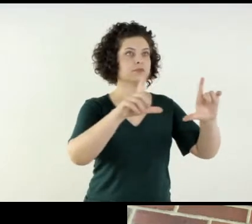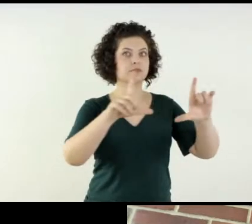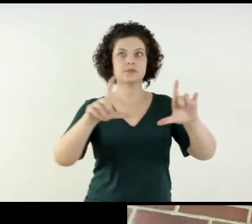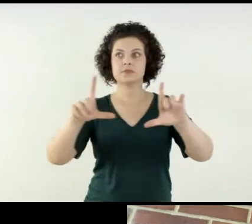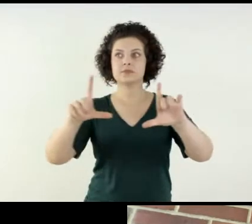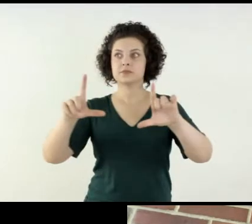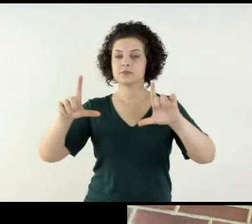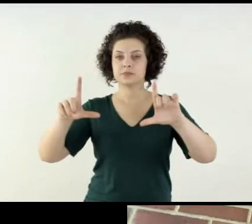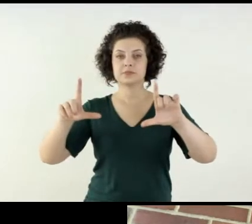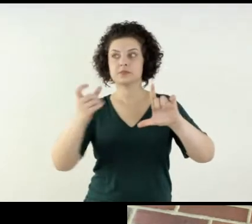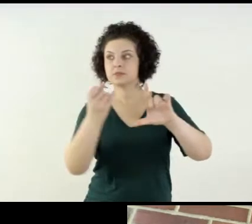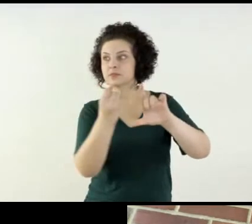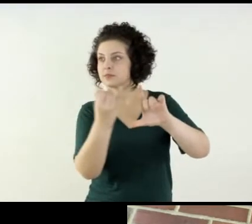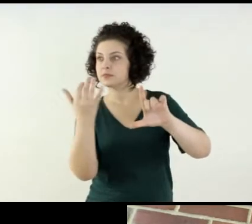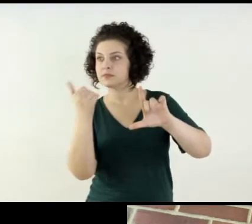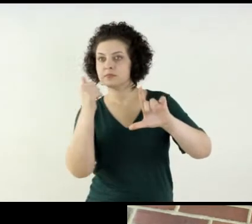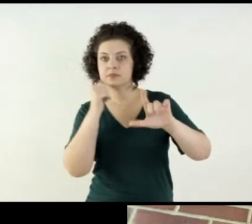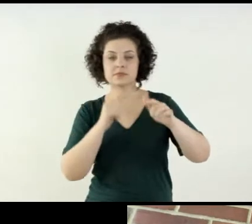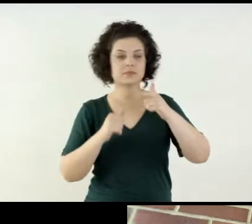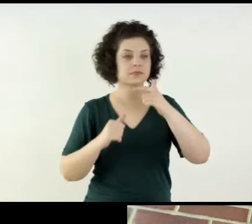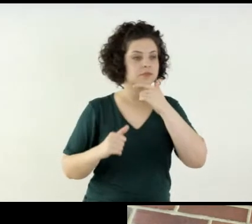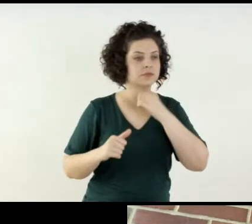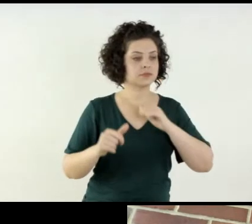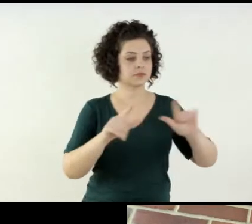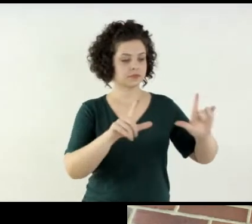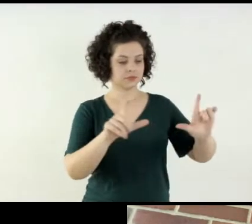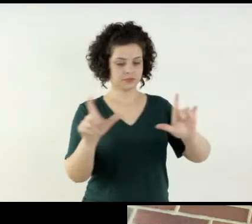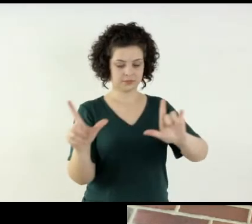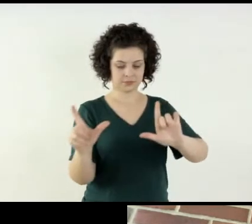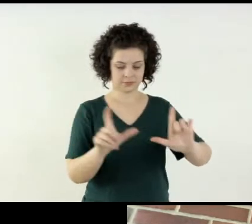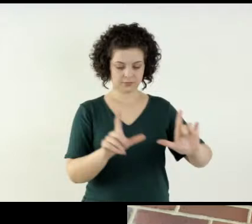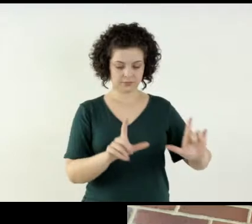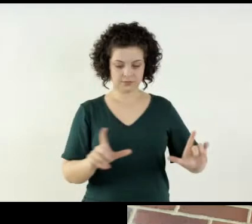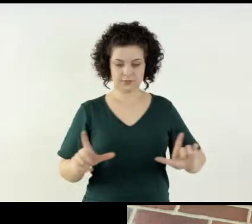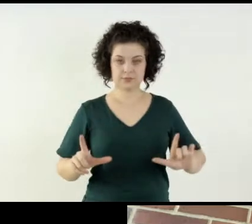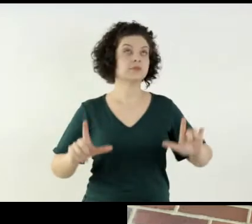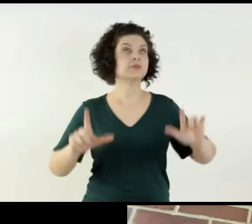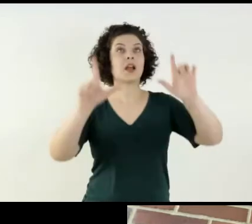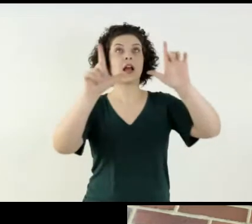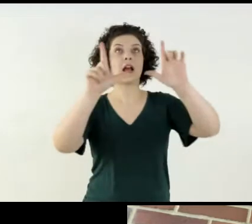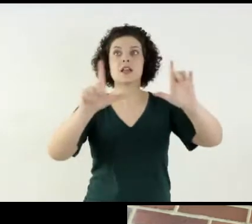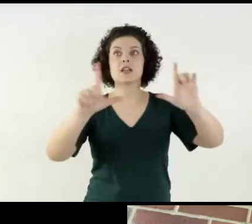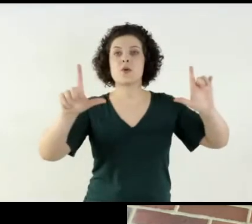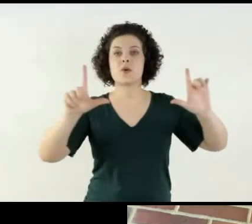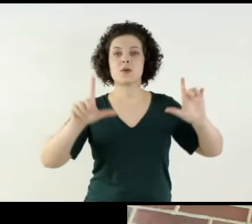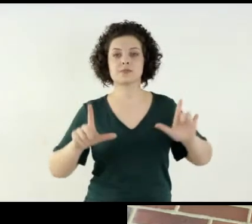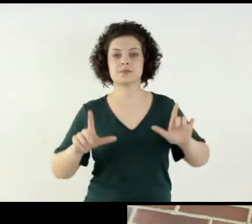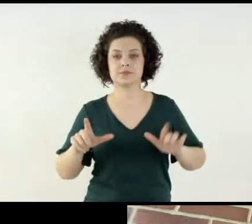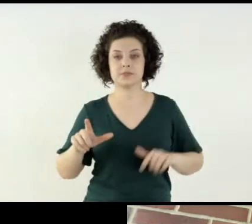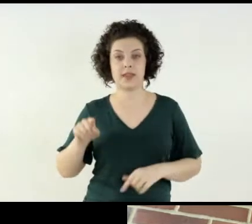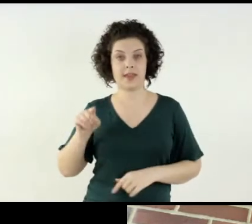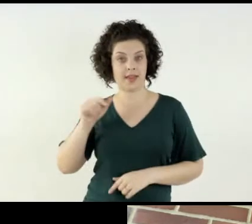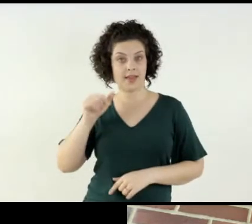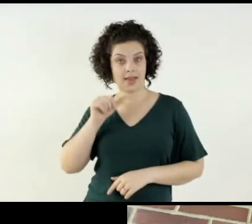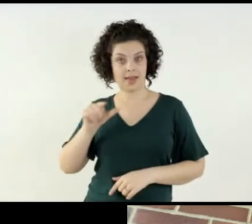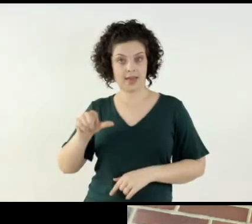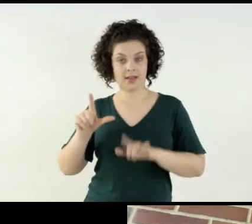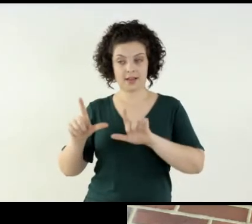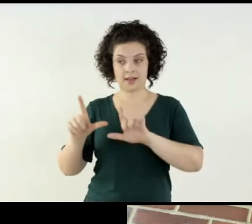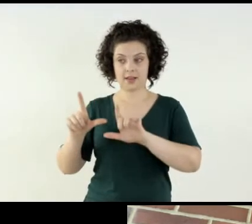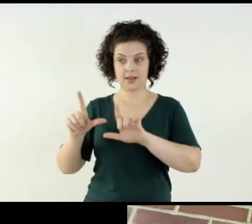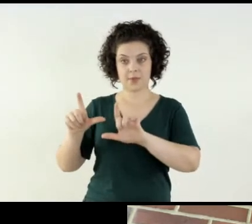that Vex took herself in the streets of Hamburg in the